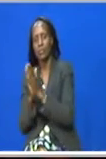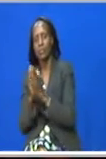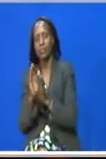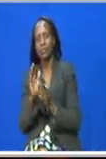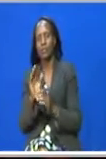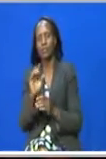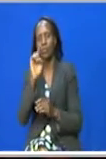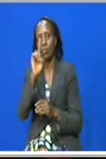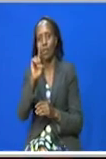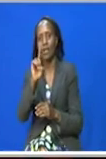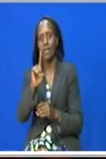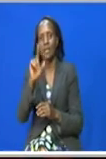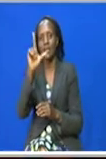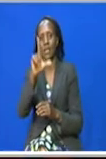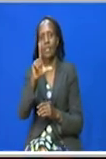liter.